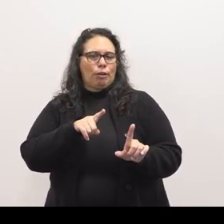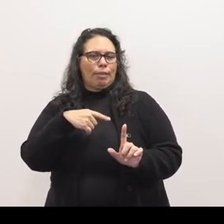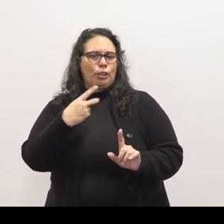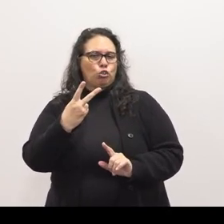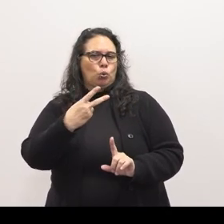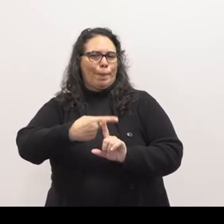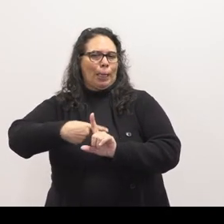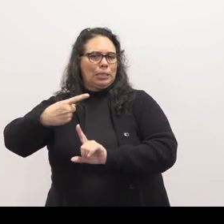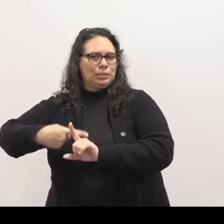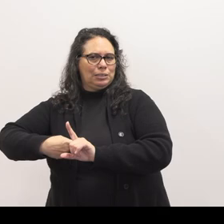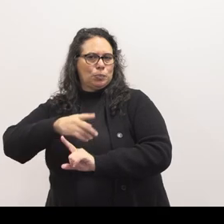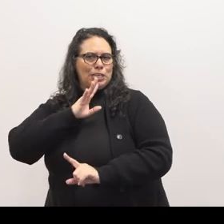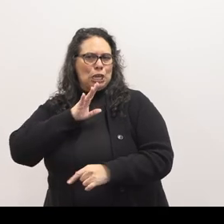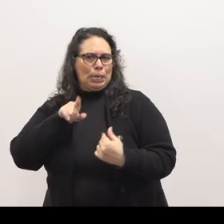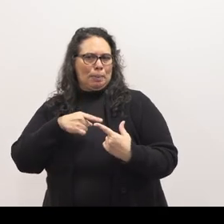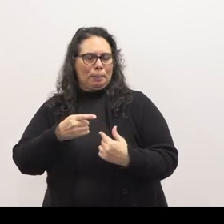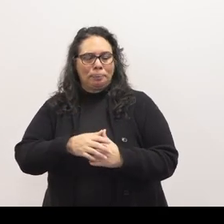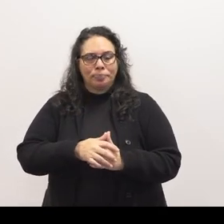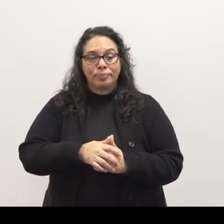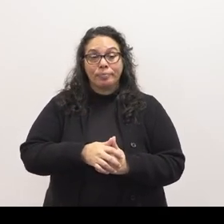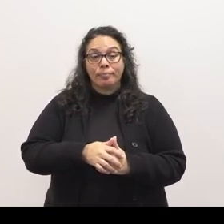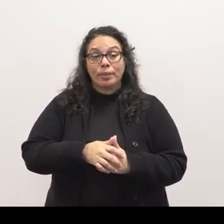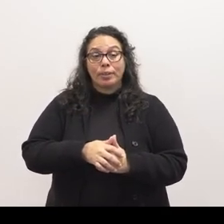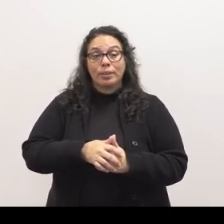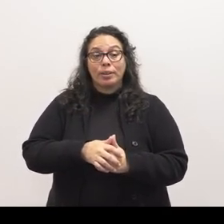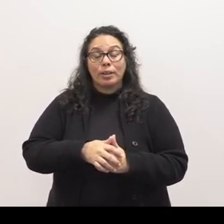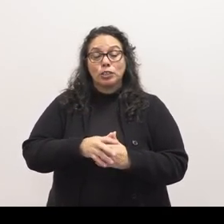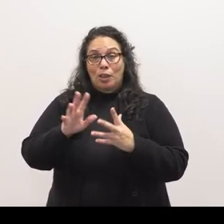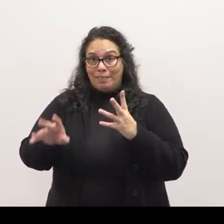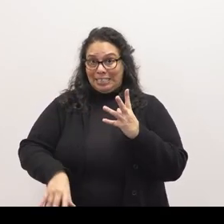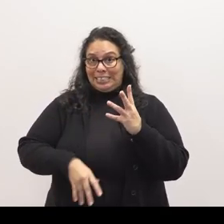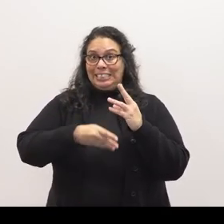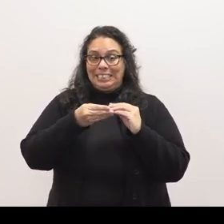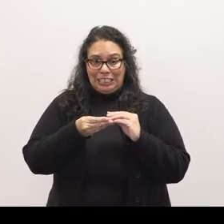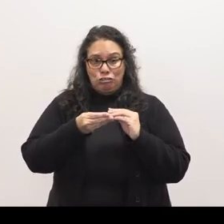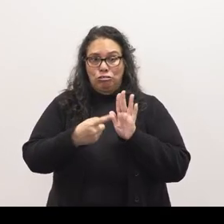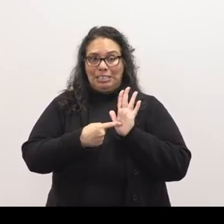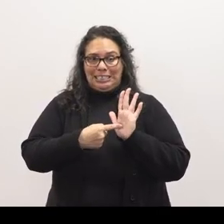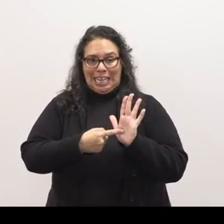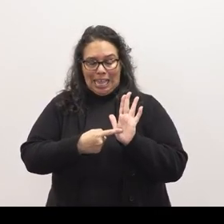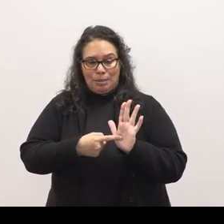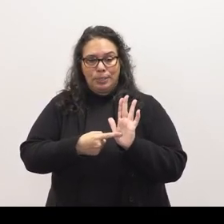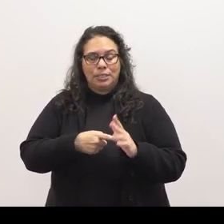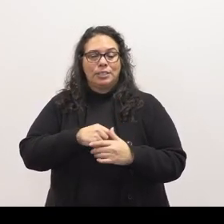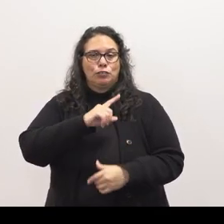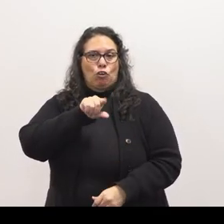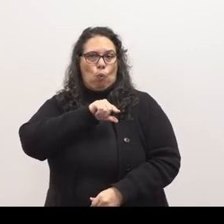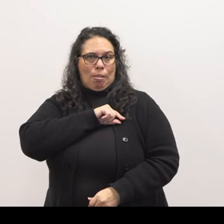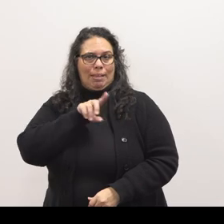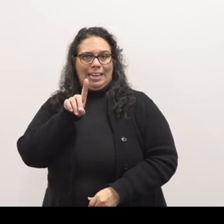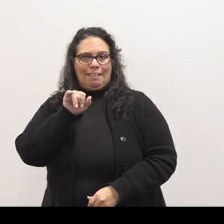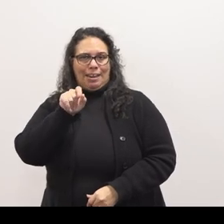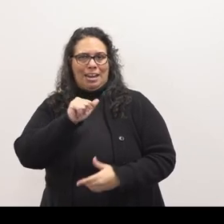we've identified. And then we have some additional examples of qualitative data.